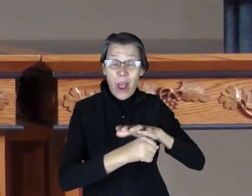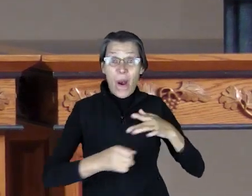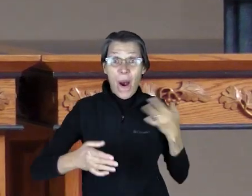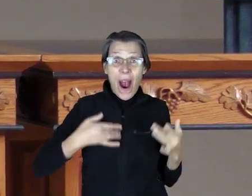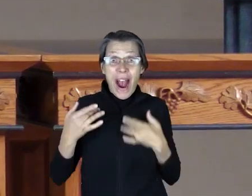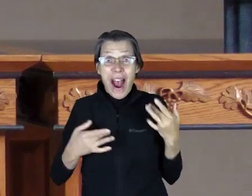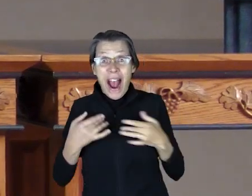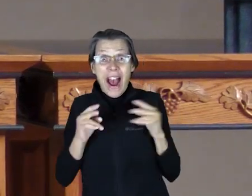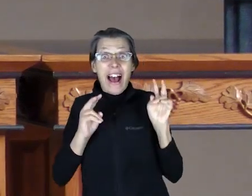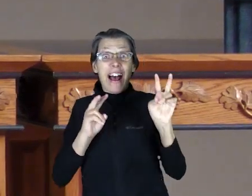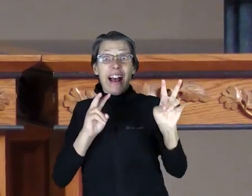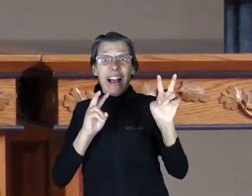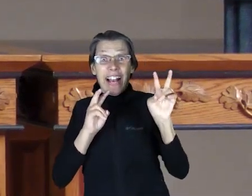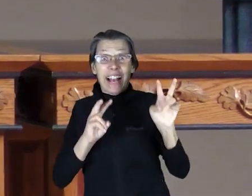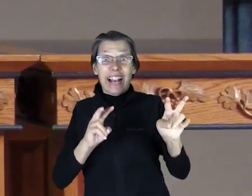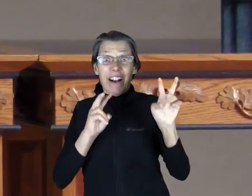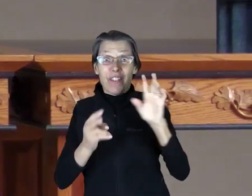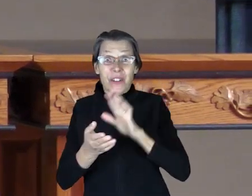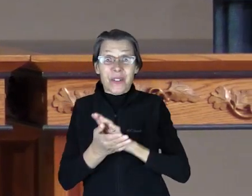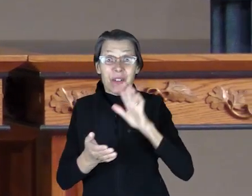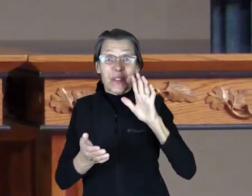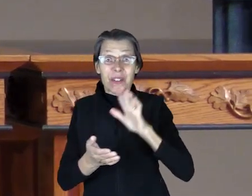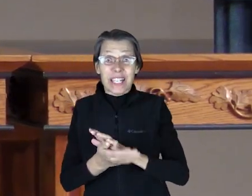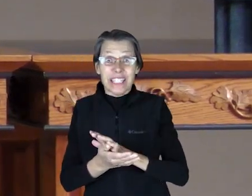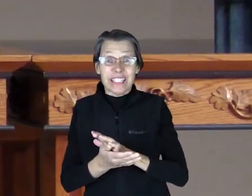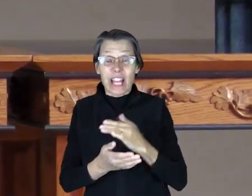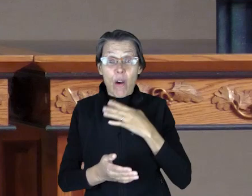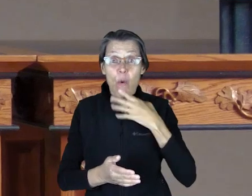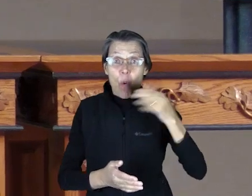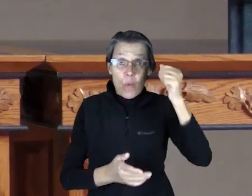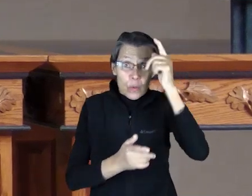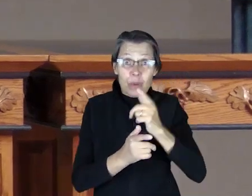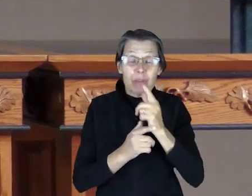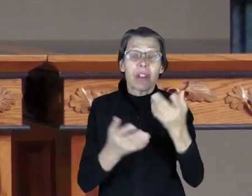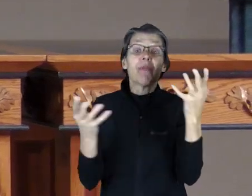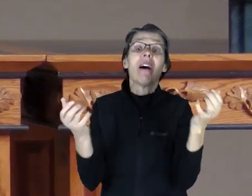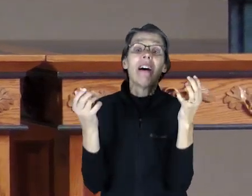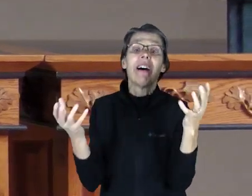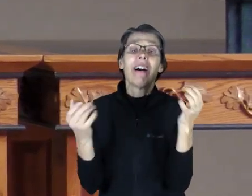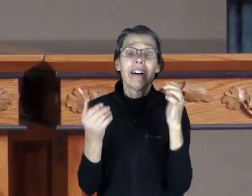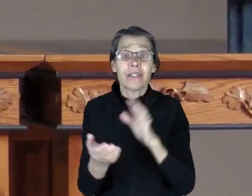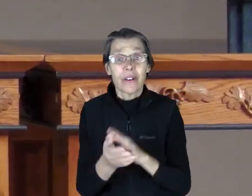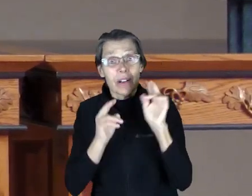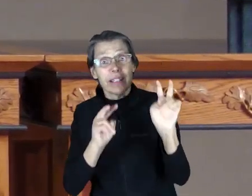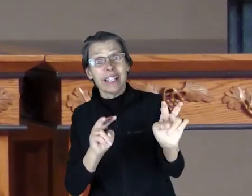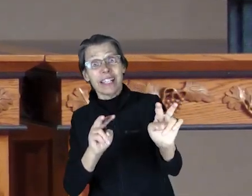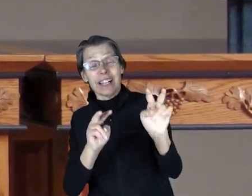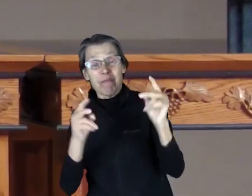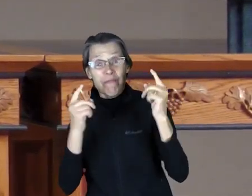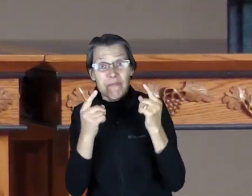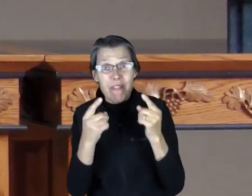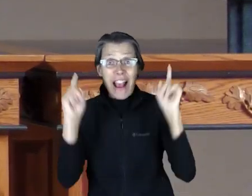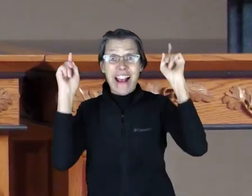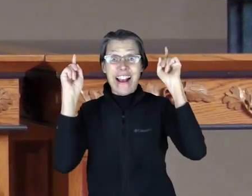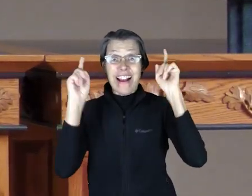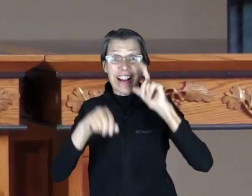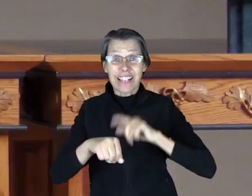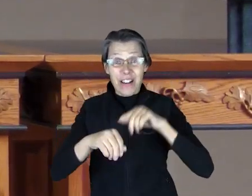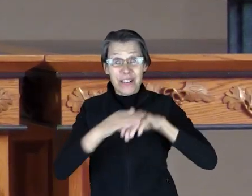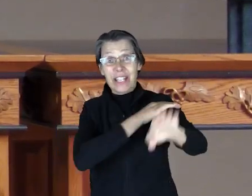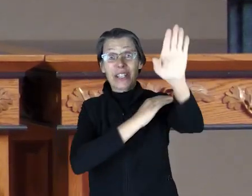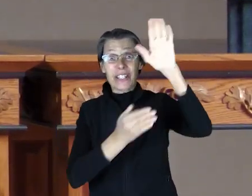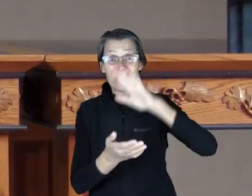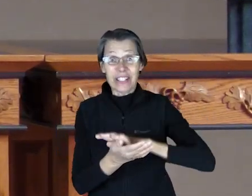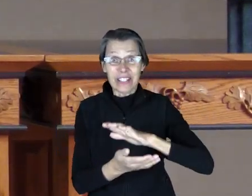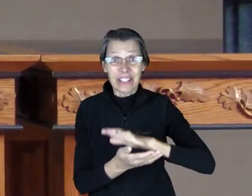been waiting to go to school. Maybe they have older sisters and brothers who've been going to school and they've been waiting to go to school and waiting to go to school. And now it's finally time and it's